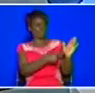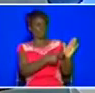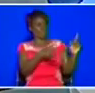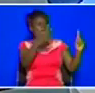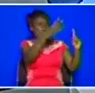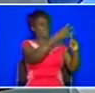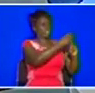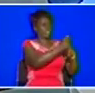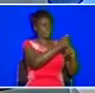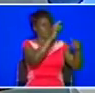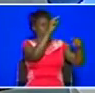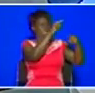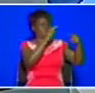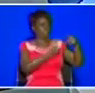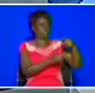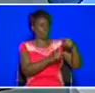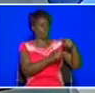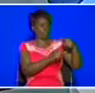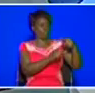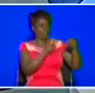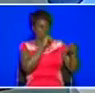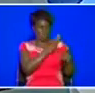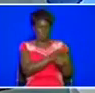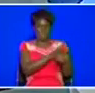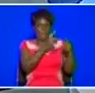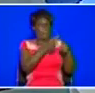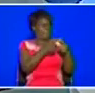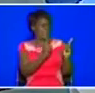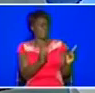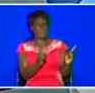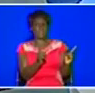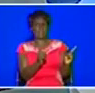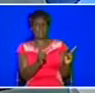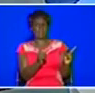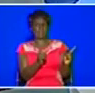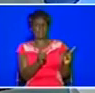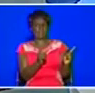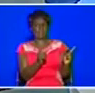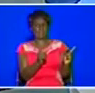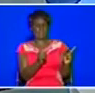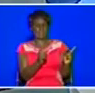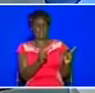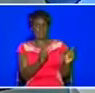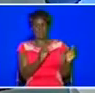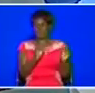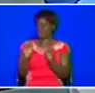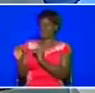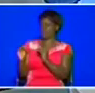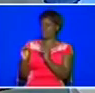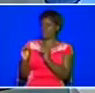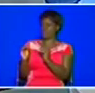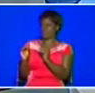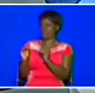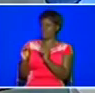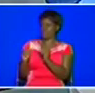met that ratio. Uh-huh. They have met that promise. But then they revised that in 2017. They have shifted the goalposts. Mm-hmm. And it's